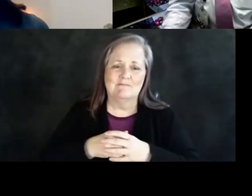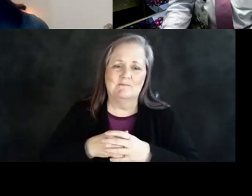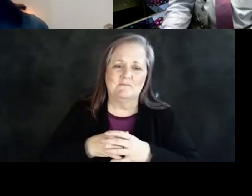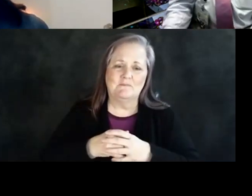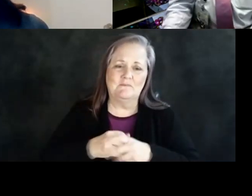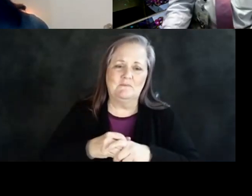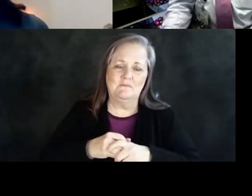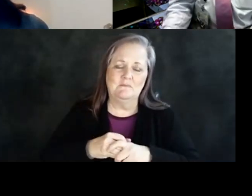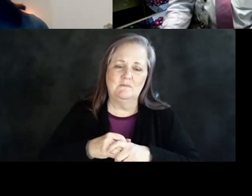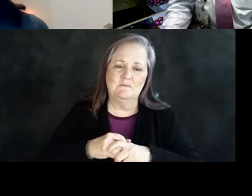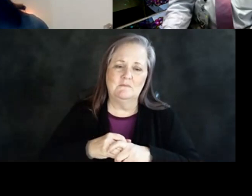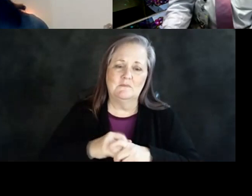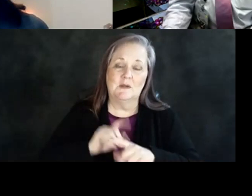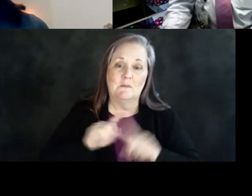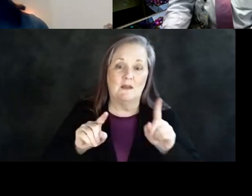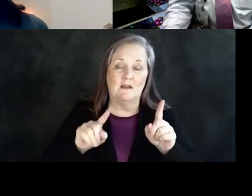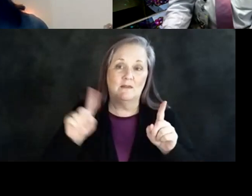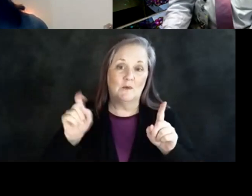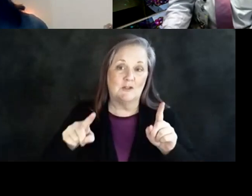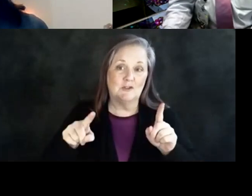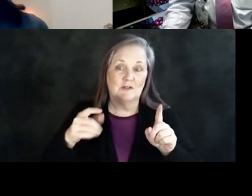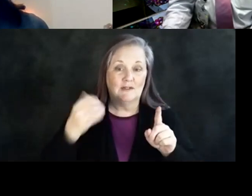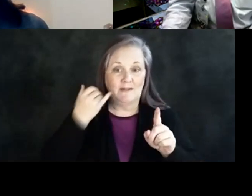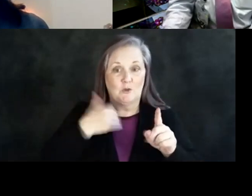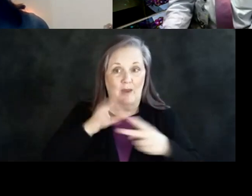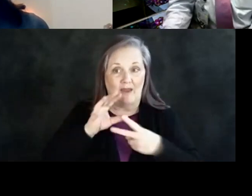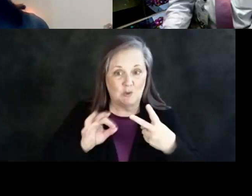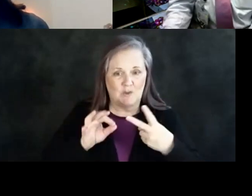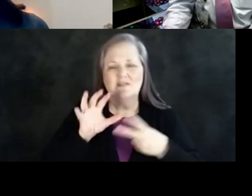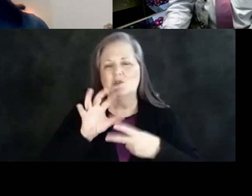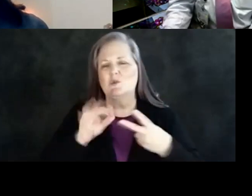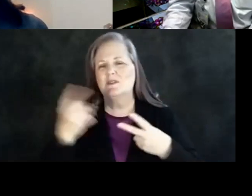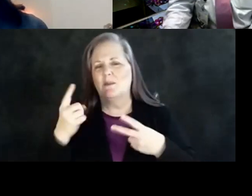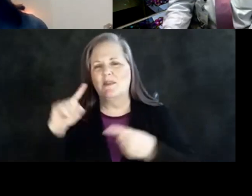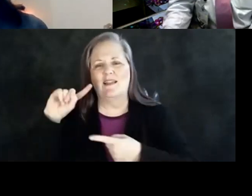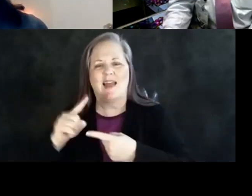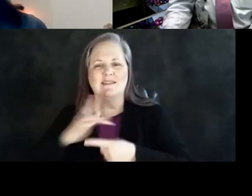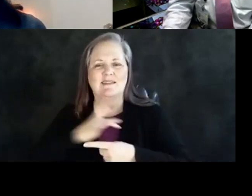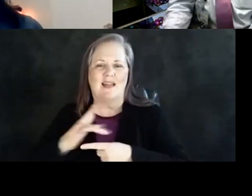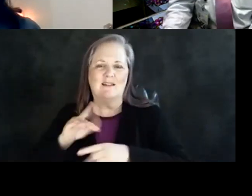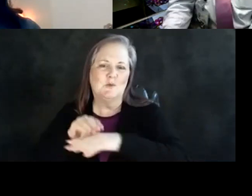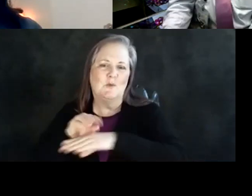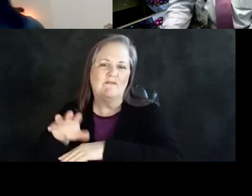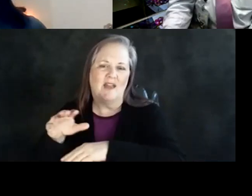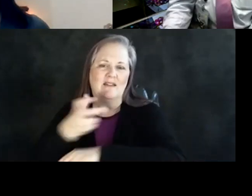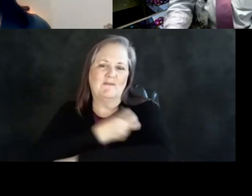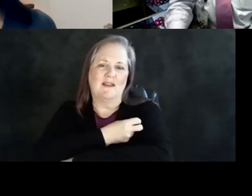It's only a question of whether when you have a choice, choose something that's less likely to affect the